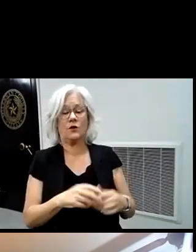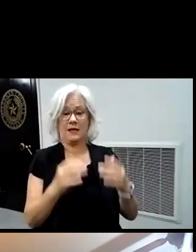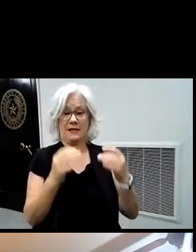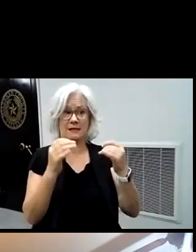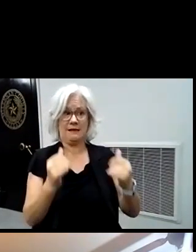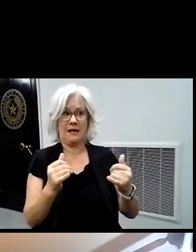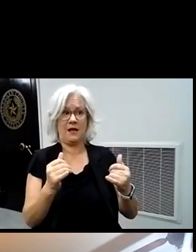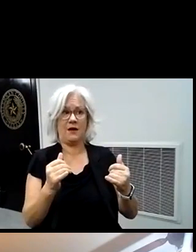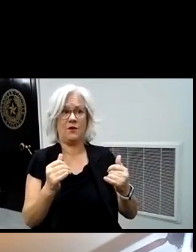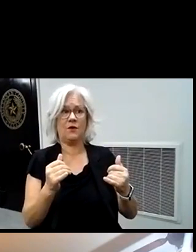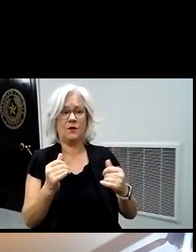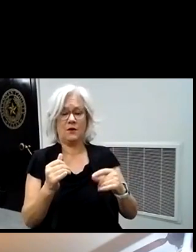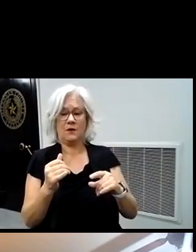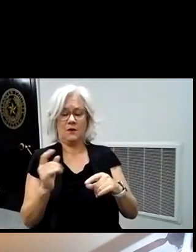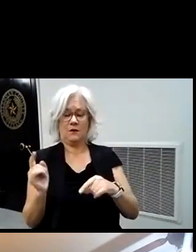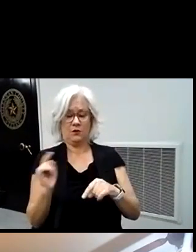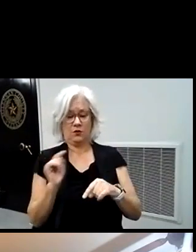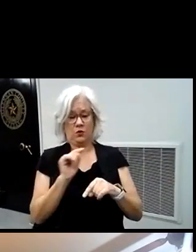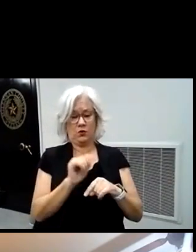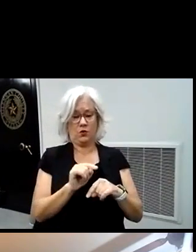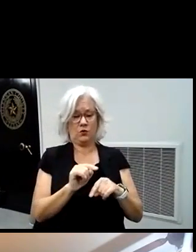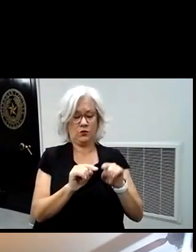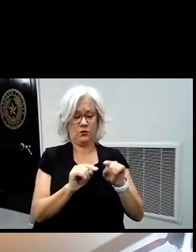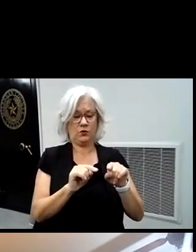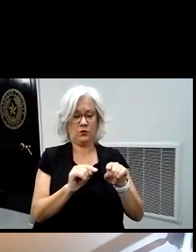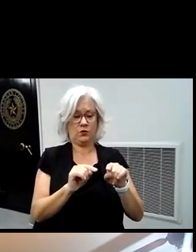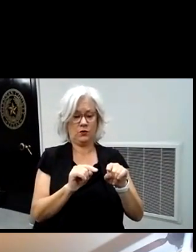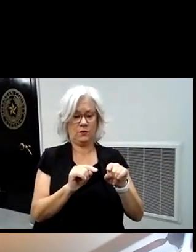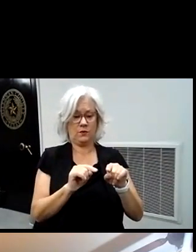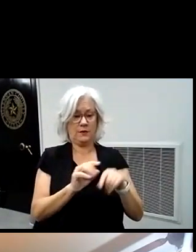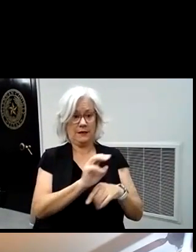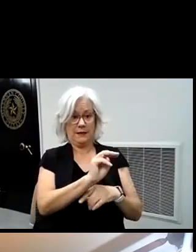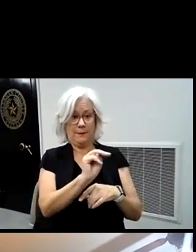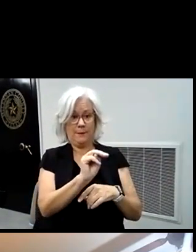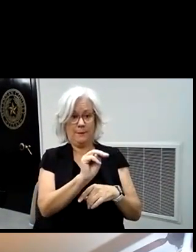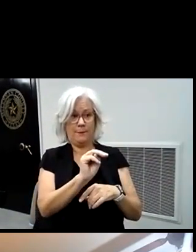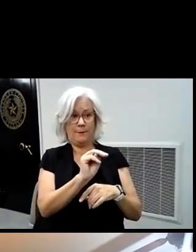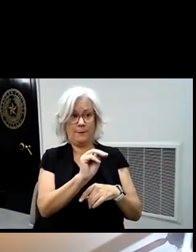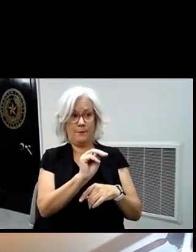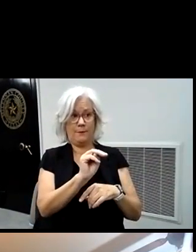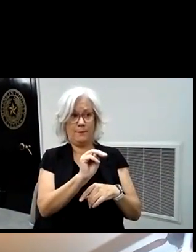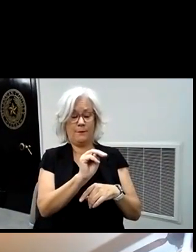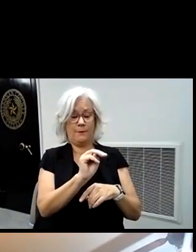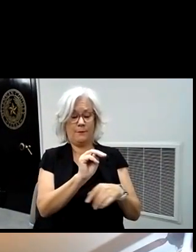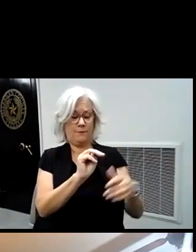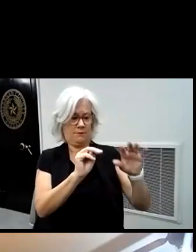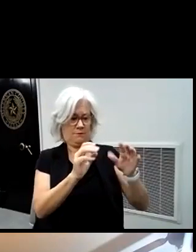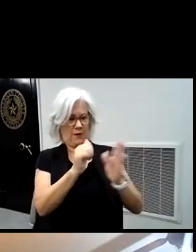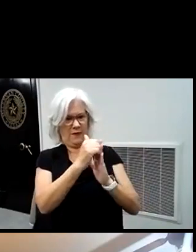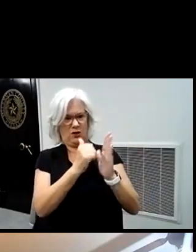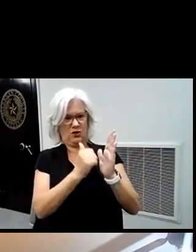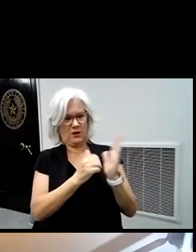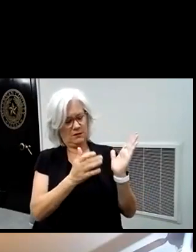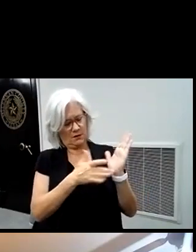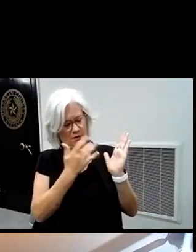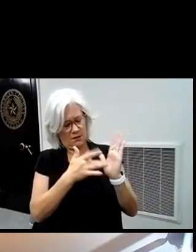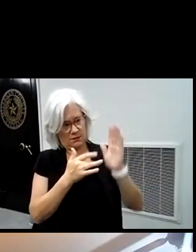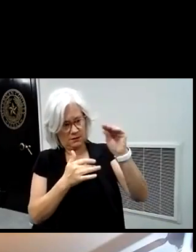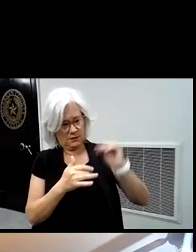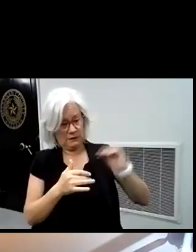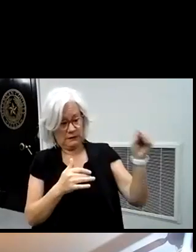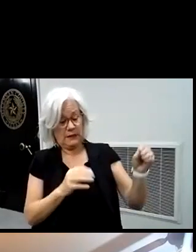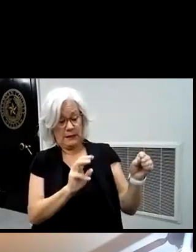to under item M.